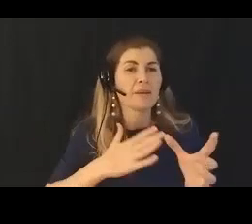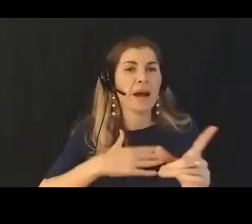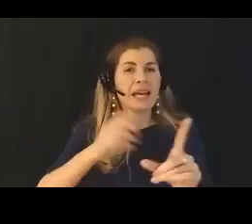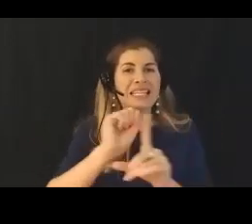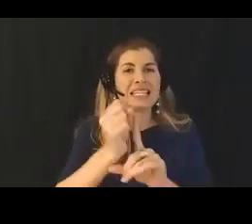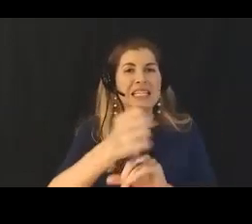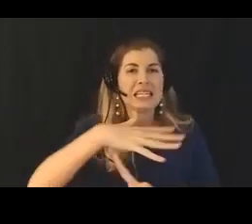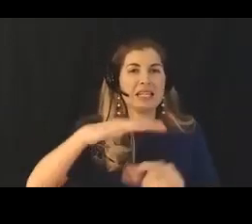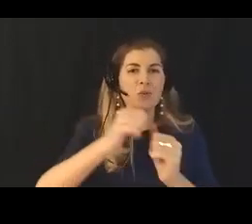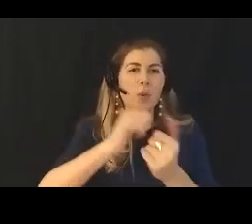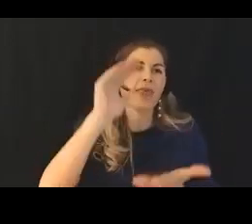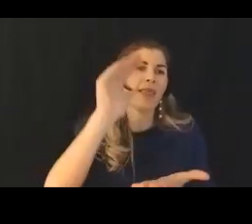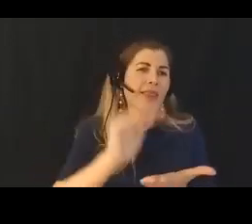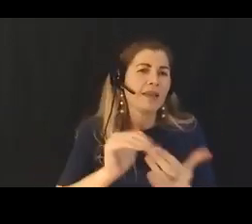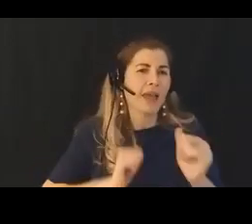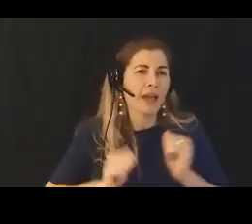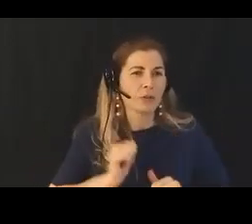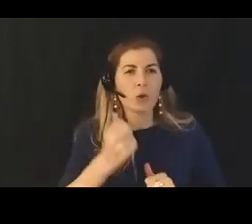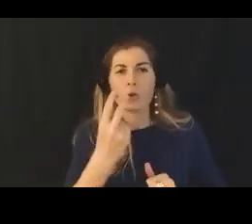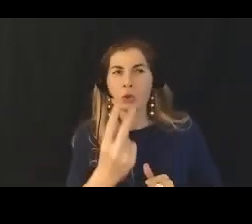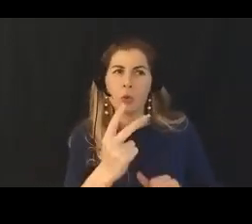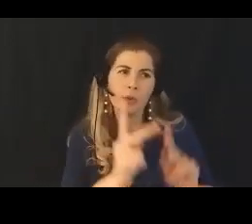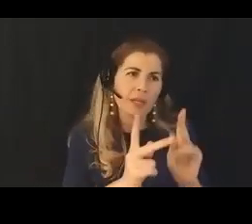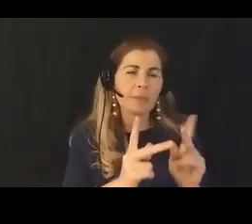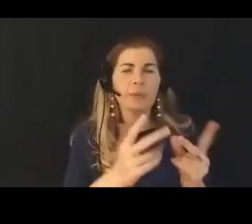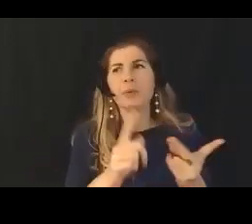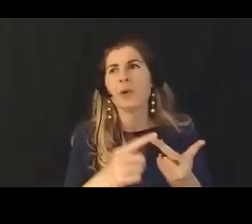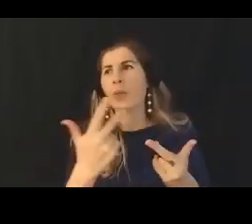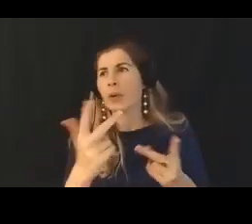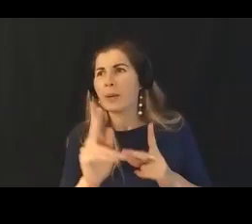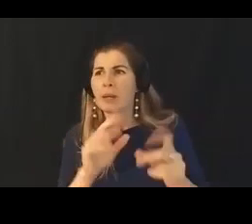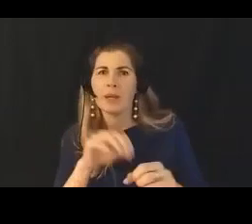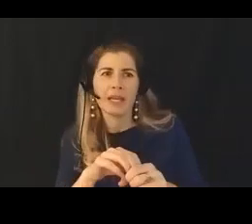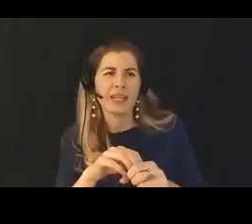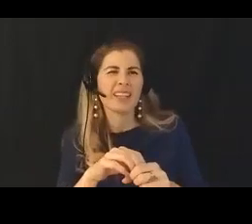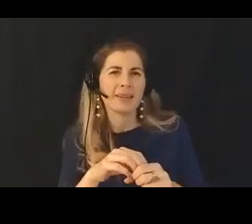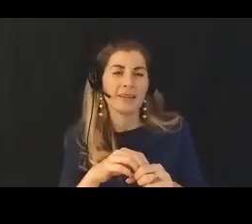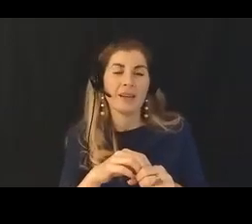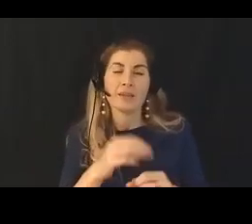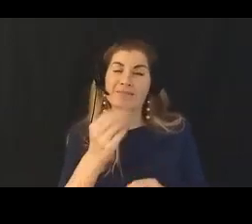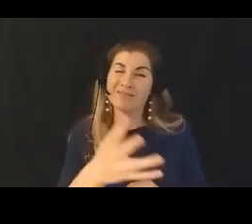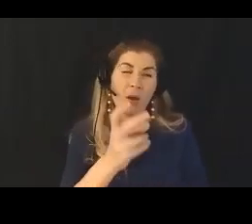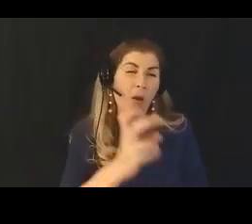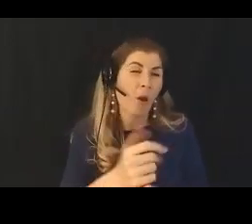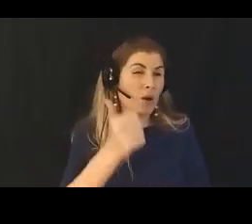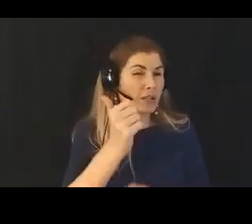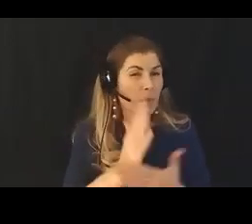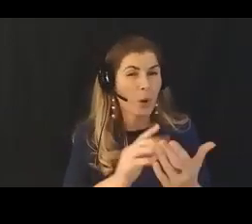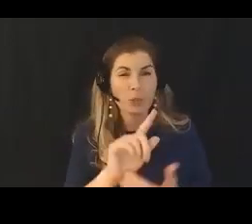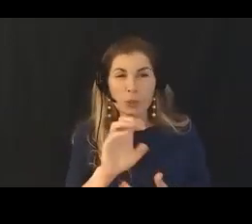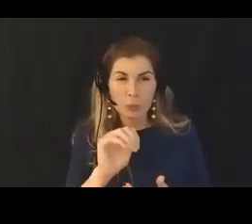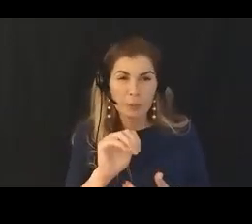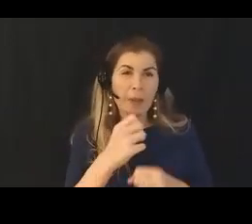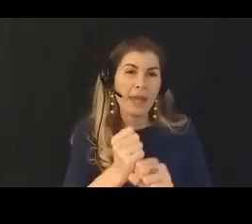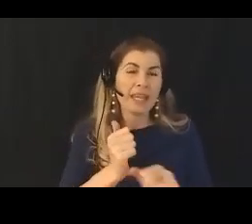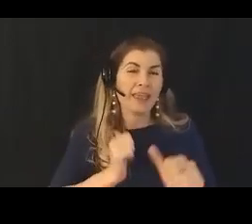been with less actors. So 2-person scenes, 3-person scenes. The hardest part of Zoom and creating theater,